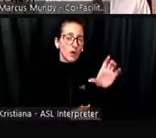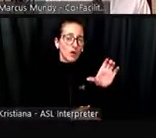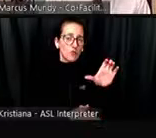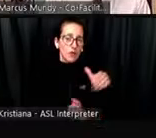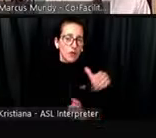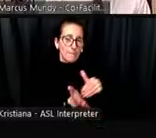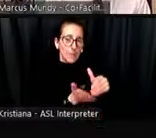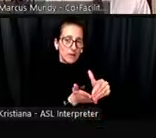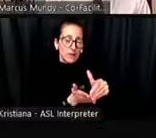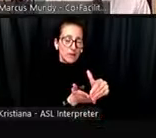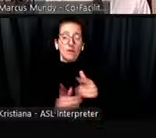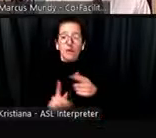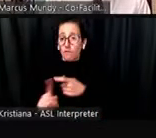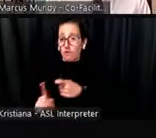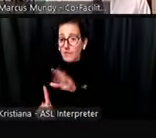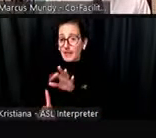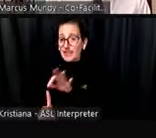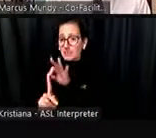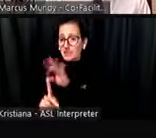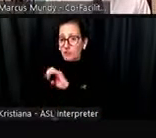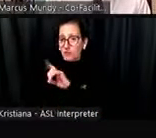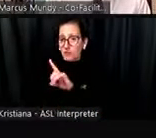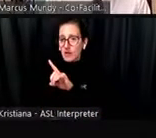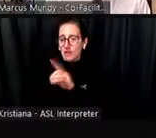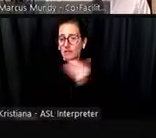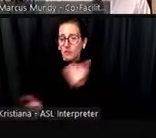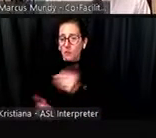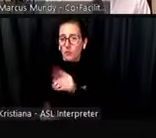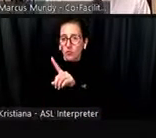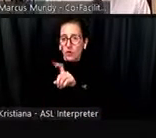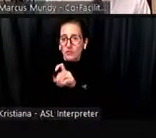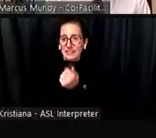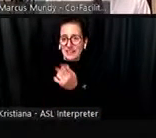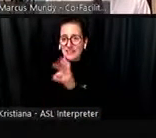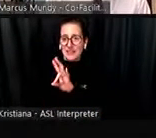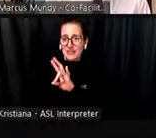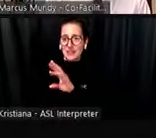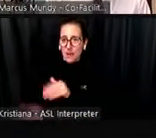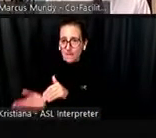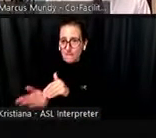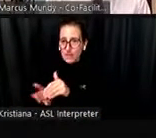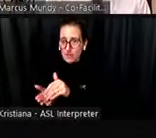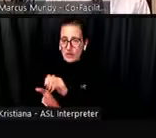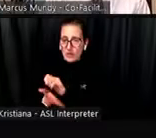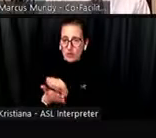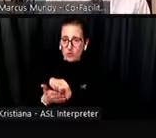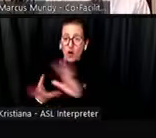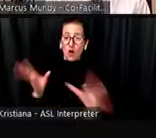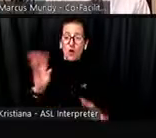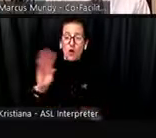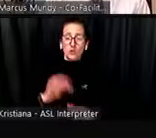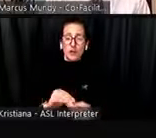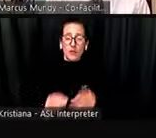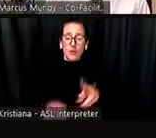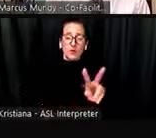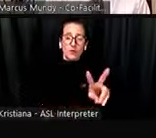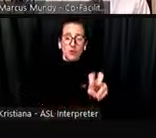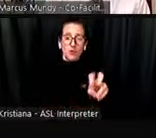is nearly $117 million, with a total allocation of $216.6